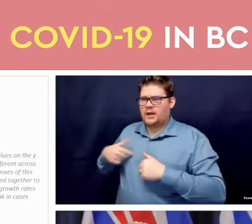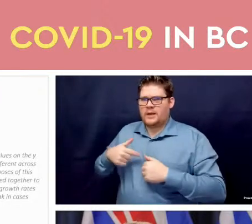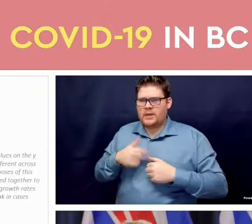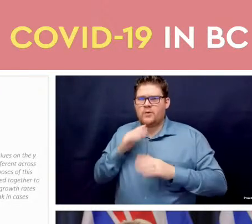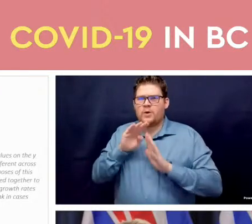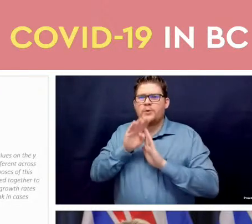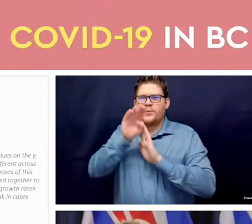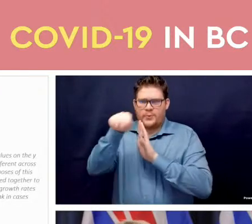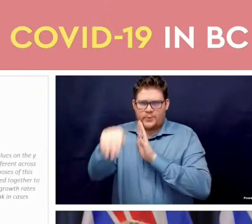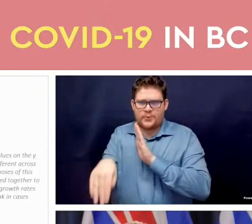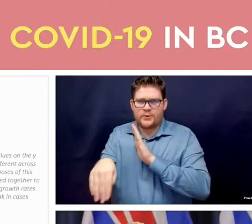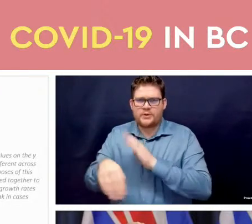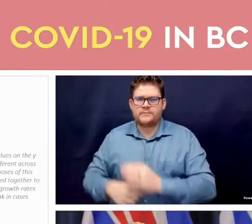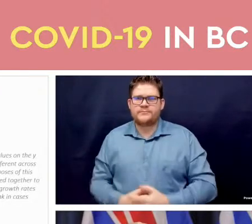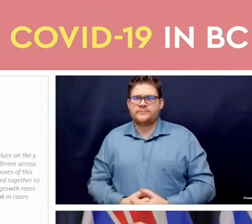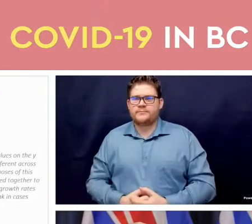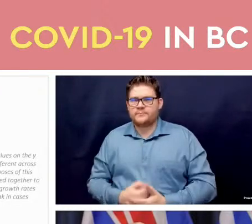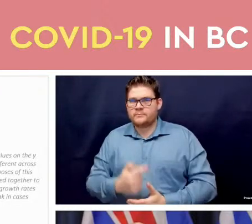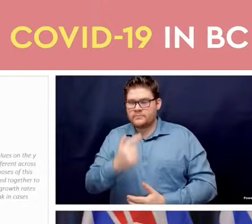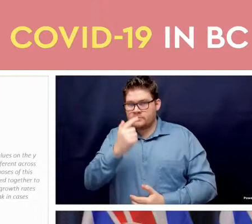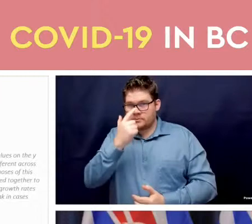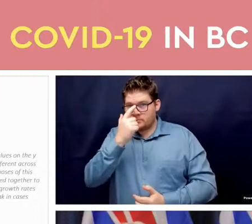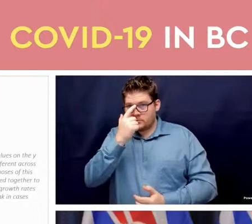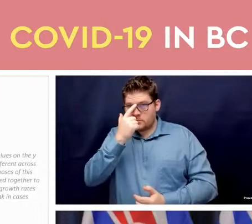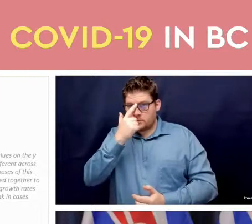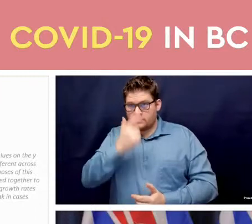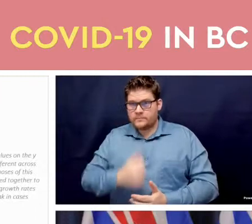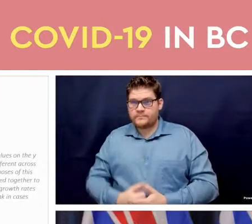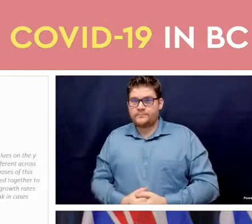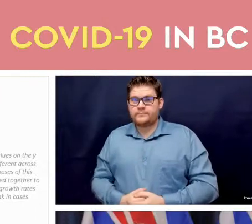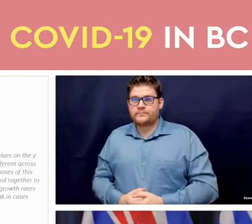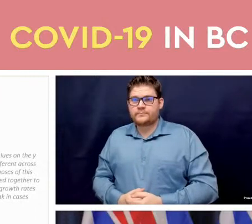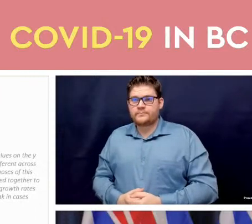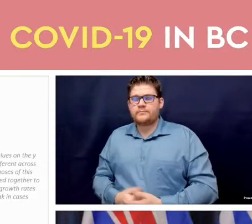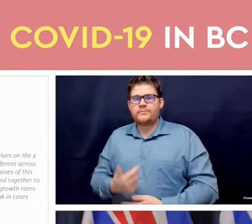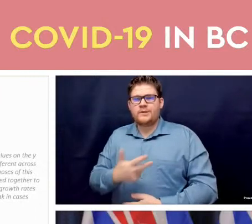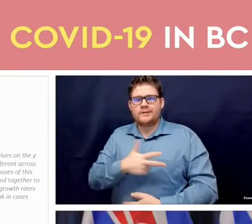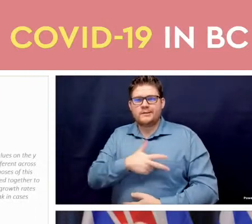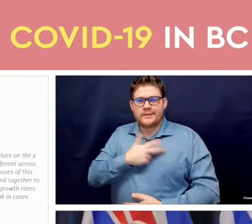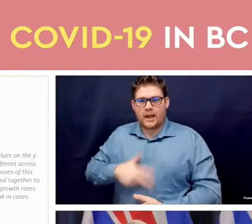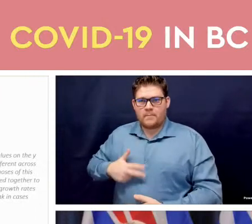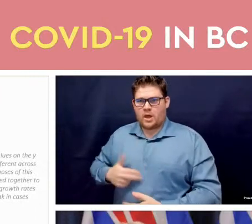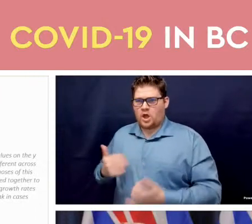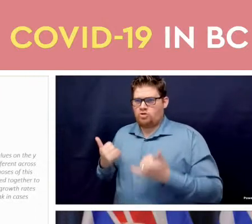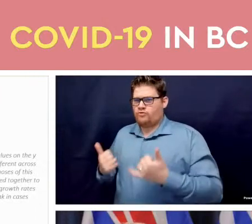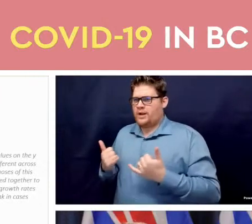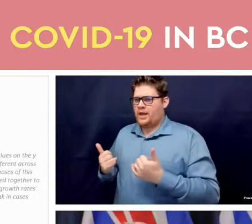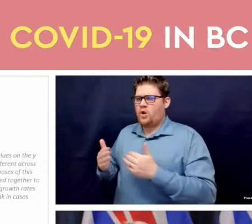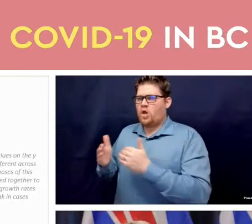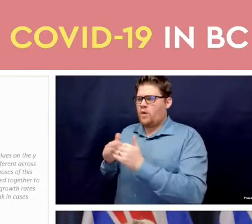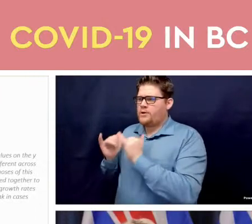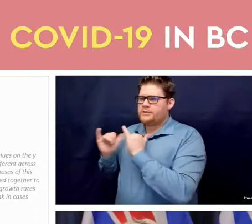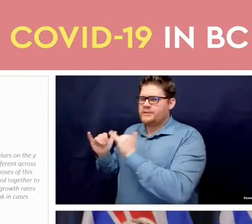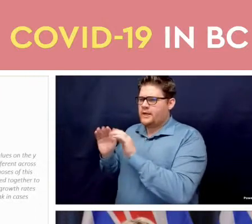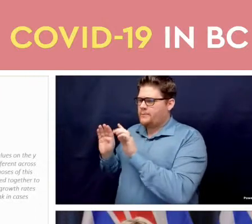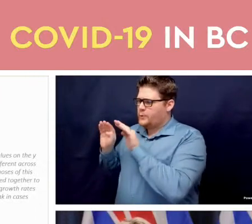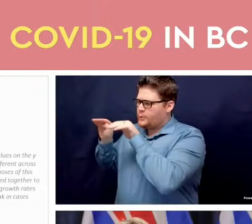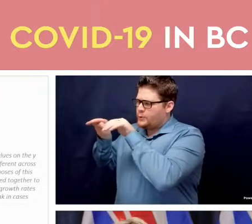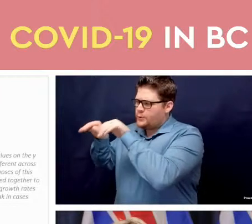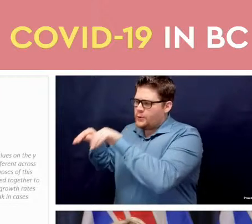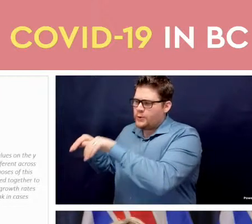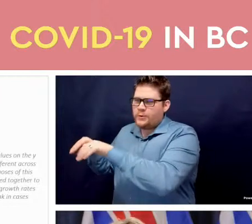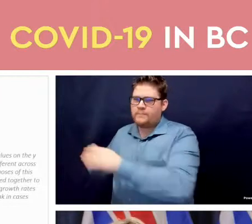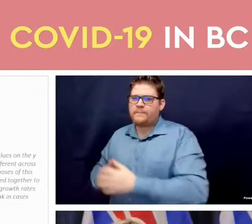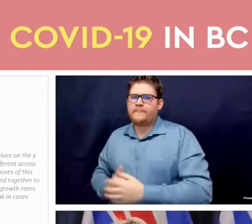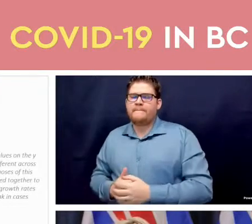jurisdictions that are going through a very similar situation than we are. Obviously, it's not perfect, and this is just one way that we look at it. We sort